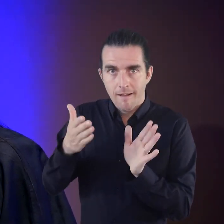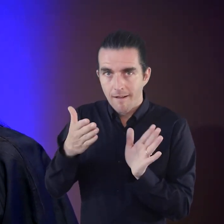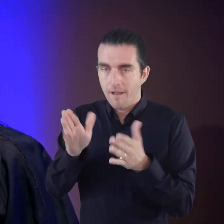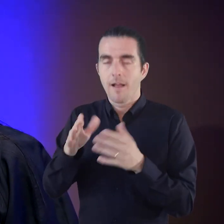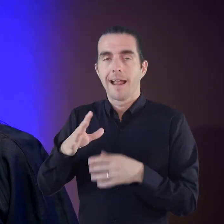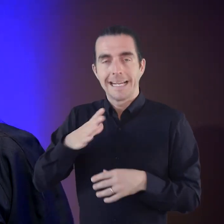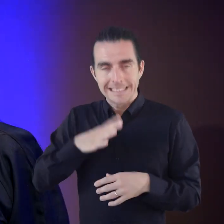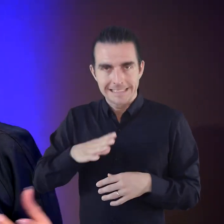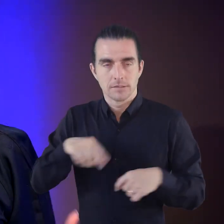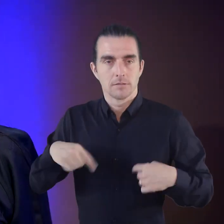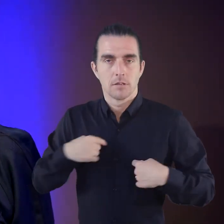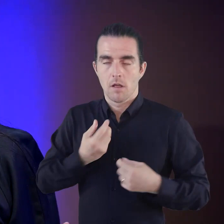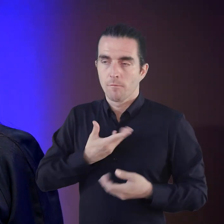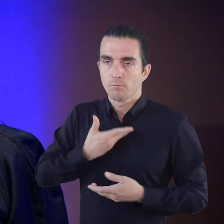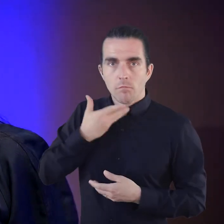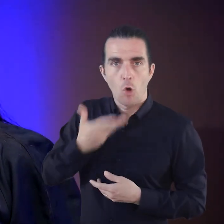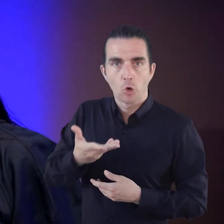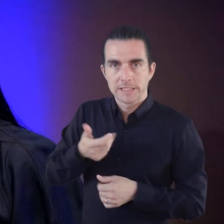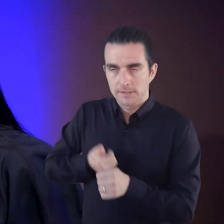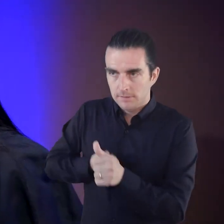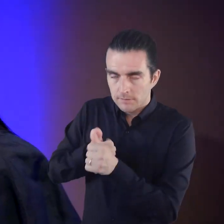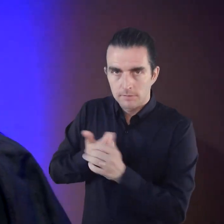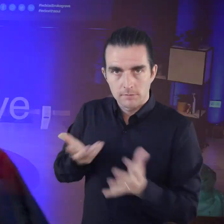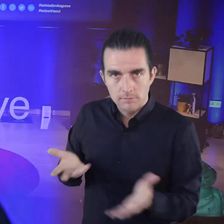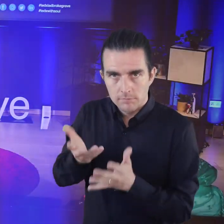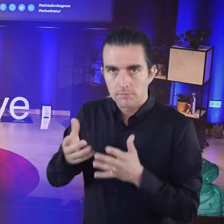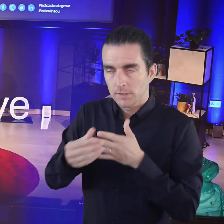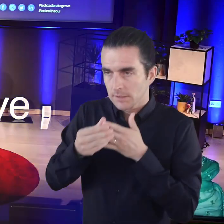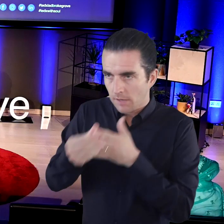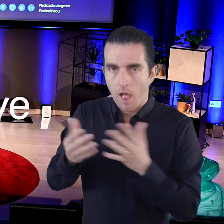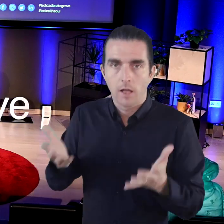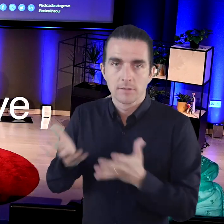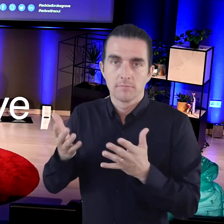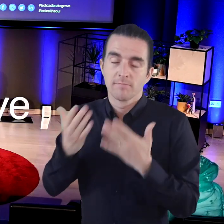way. Thank you.